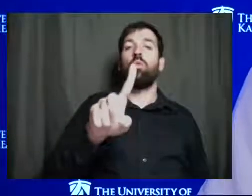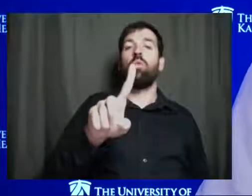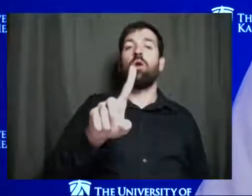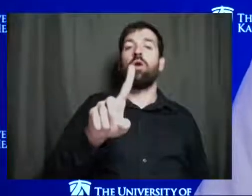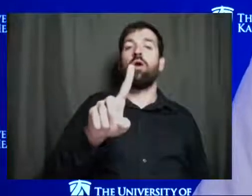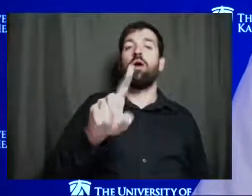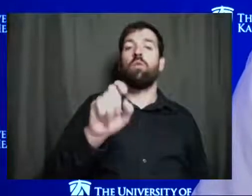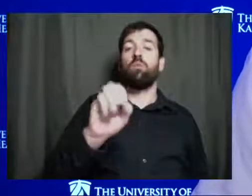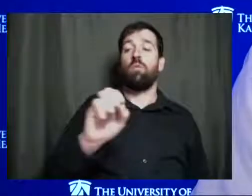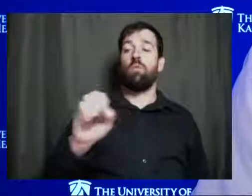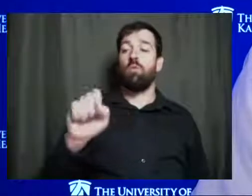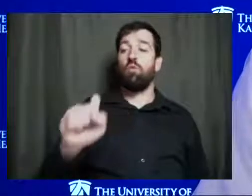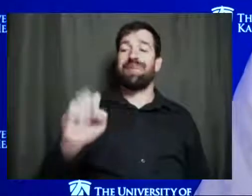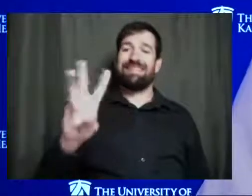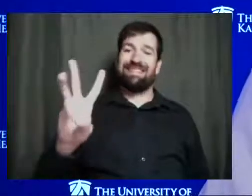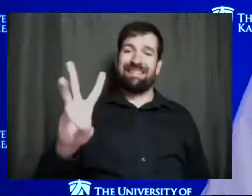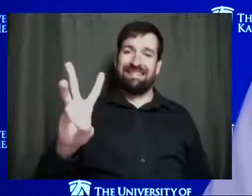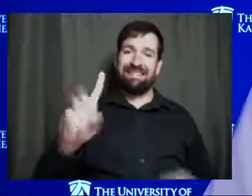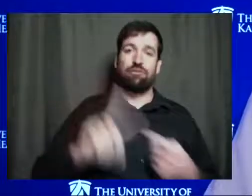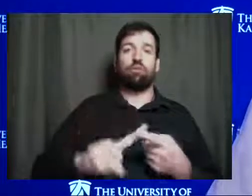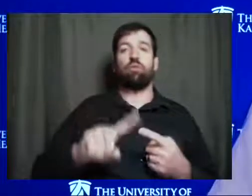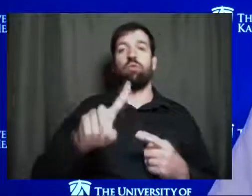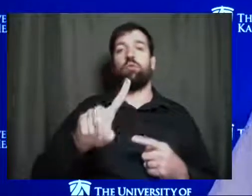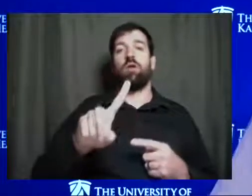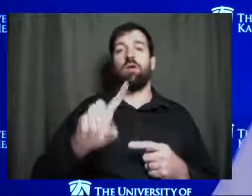I certainly wouldn't expect fevers, but again,